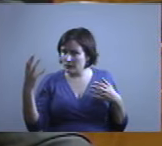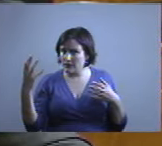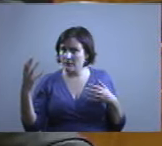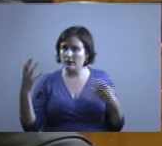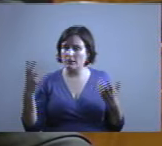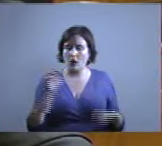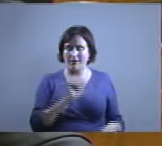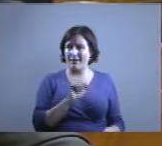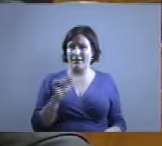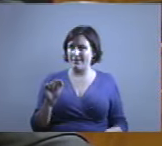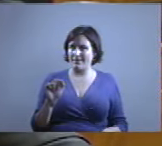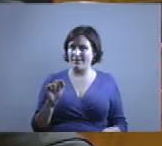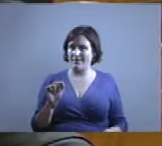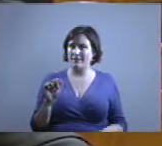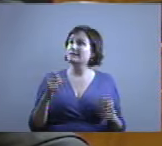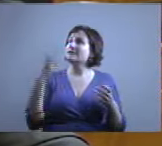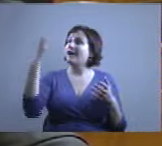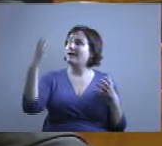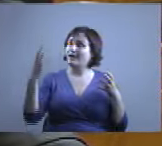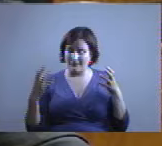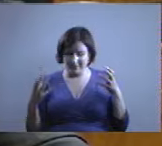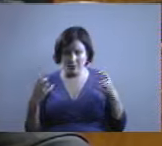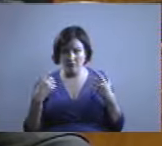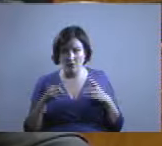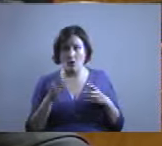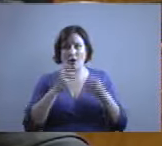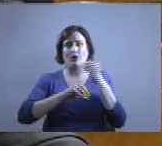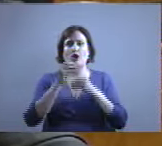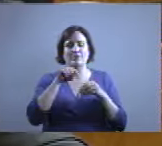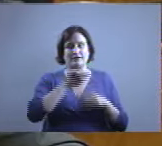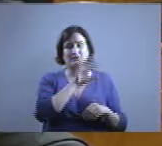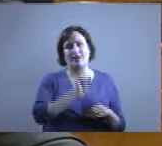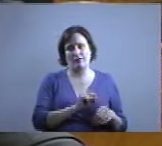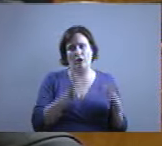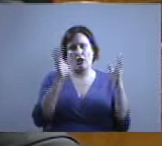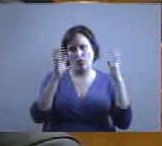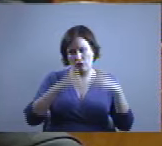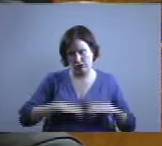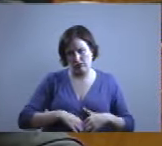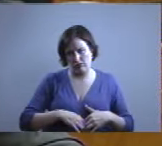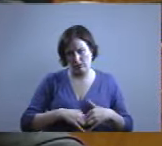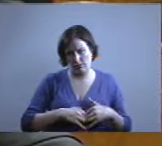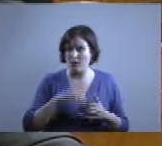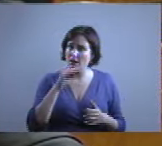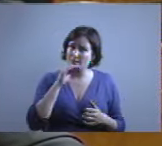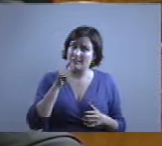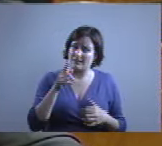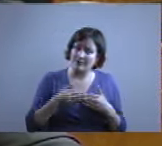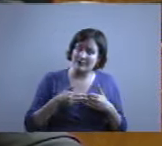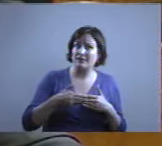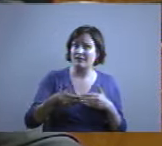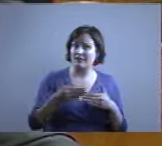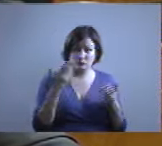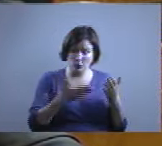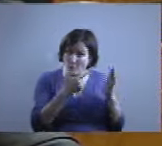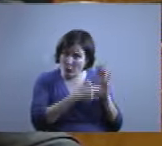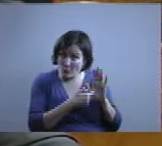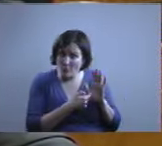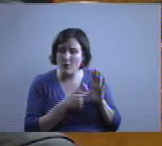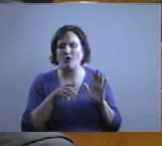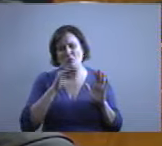affirmative action, it is setting for the economy of South Africa if we continue with bills